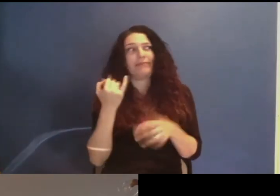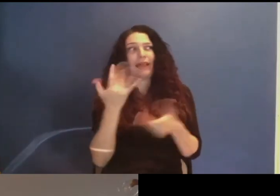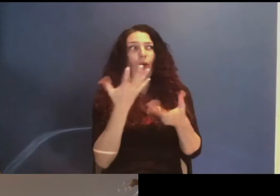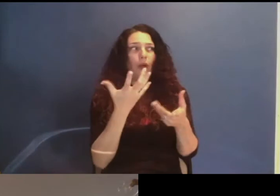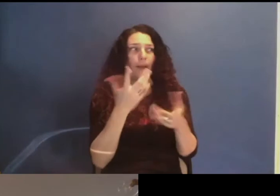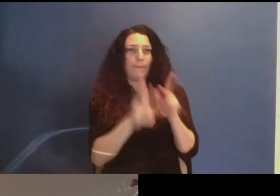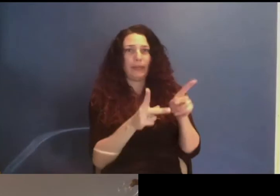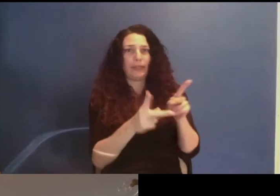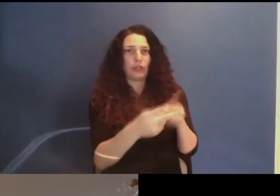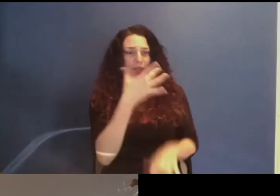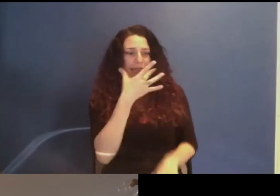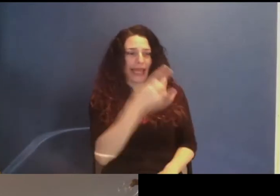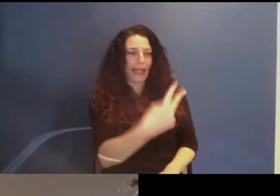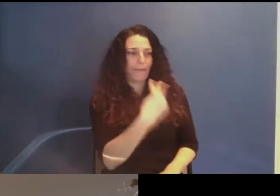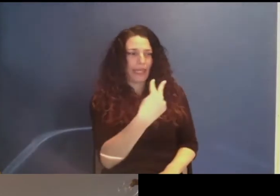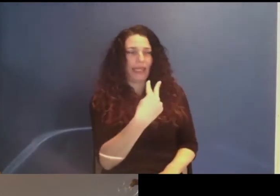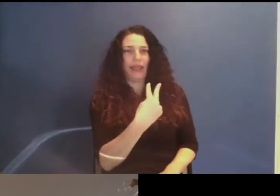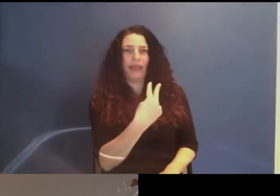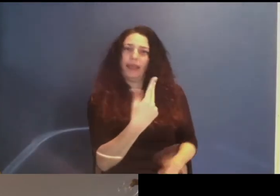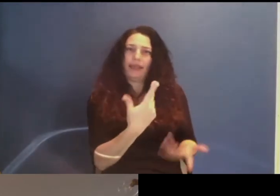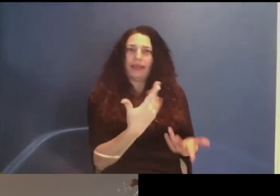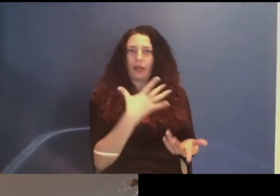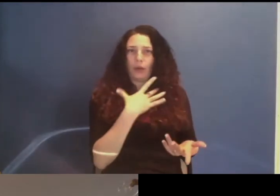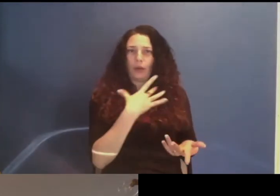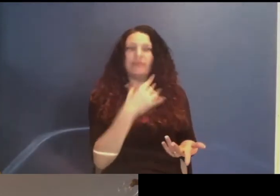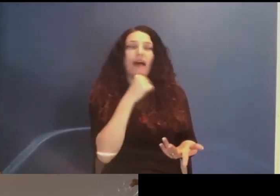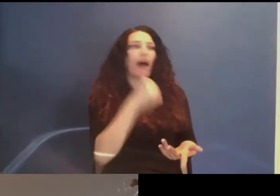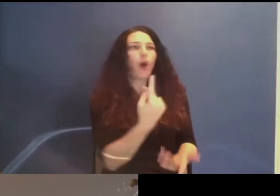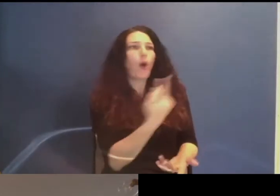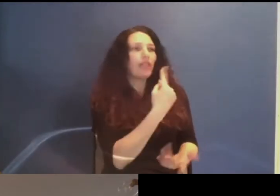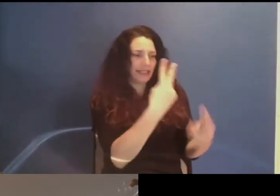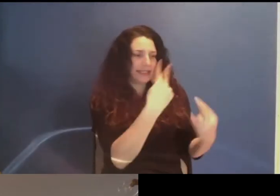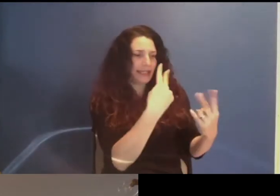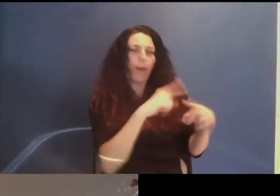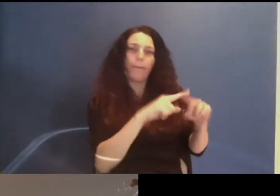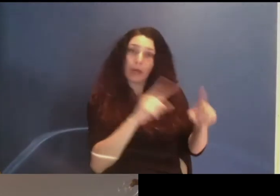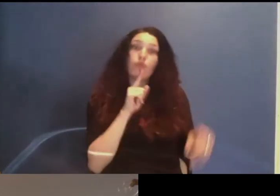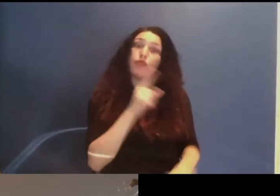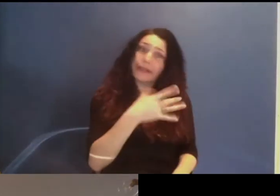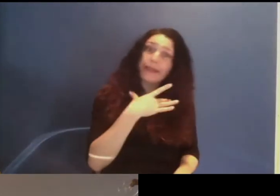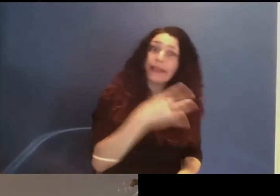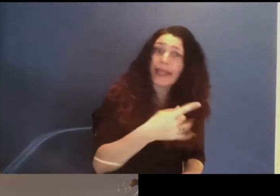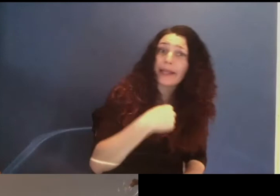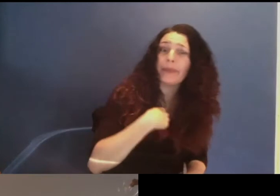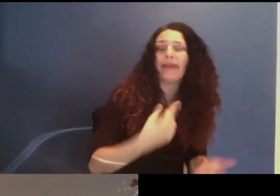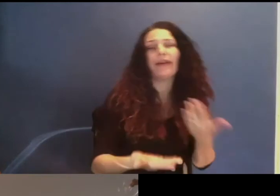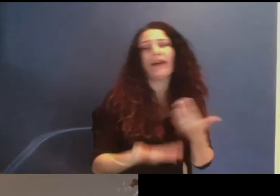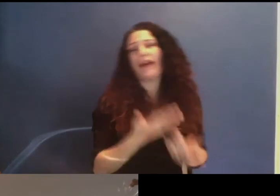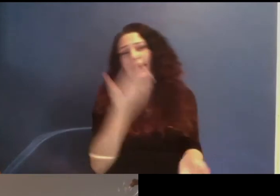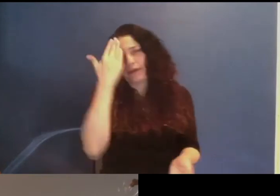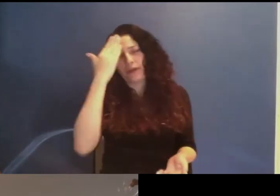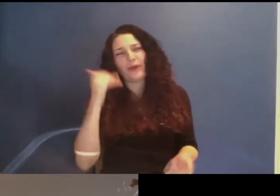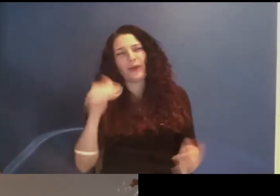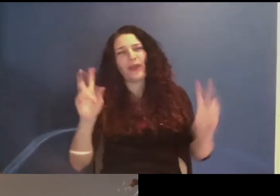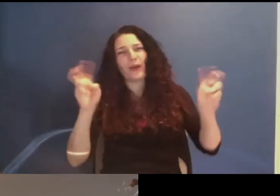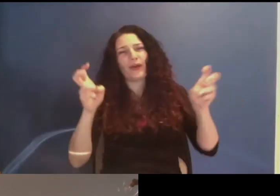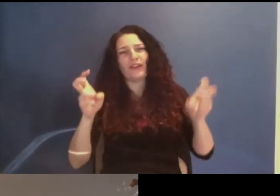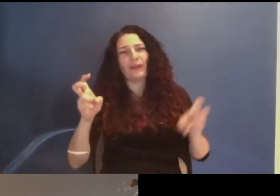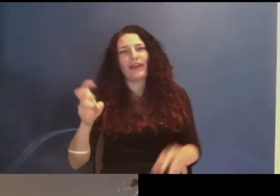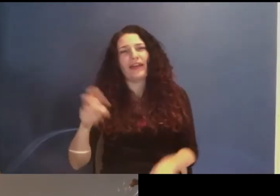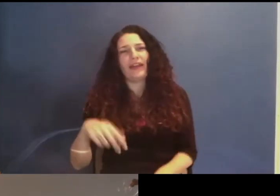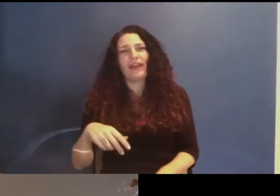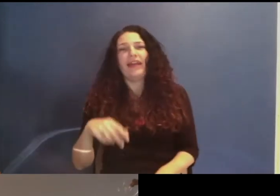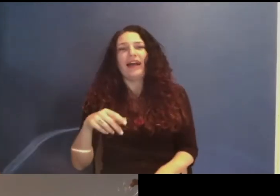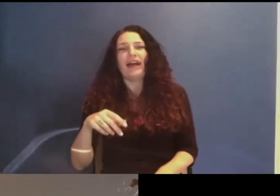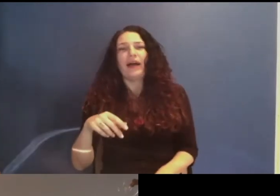just stare at me for whatever reason? And I do love that quote from Harry Winston. He said, people are going to stare, make